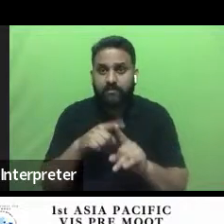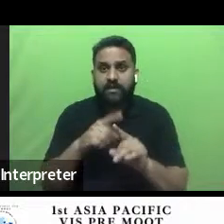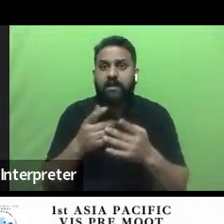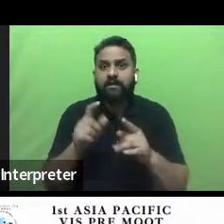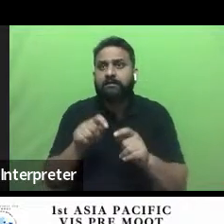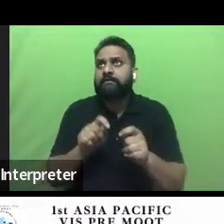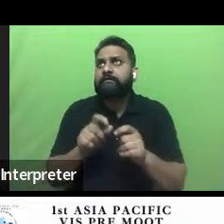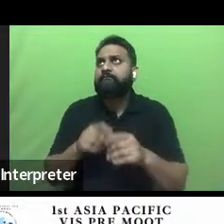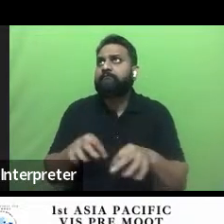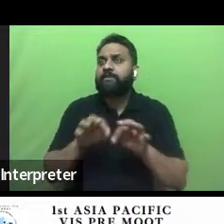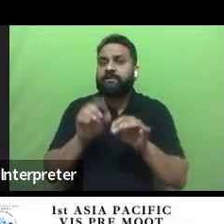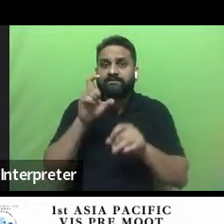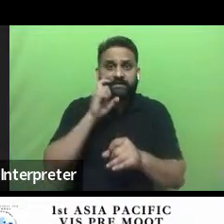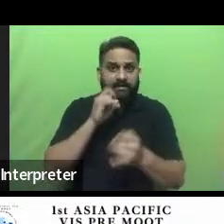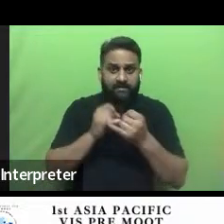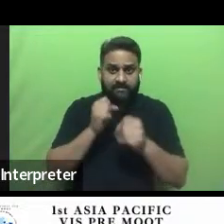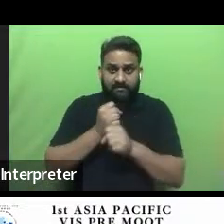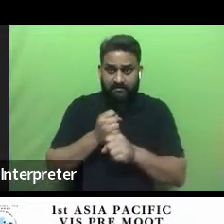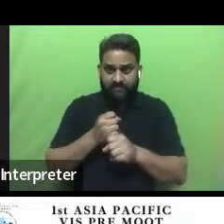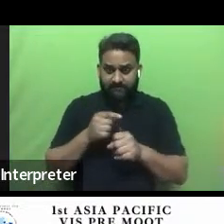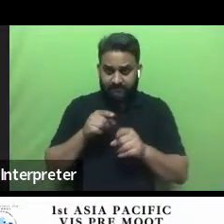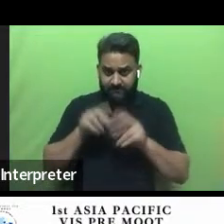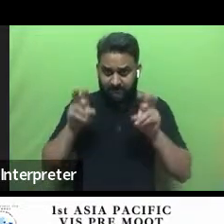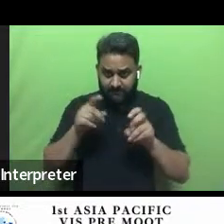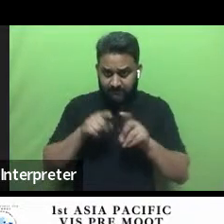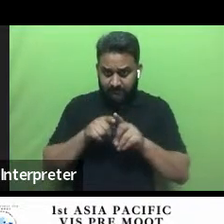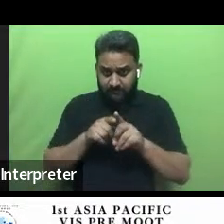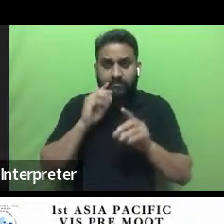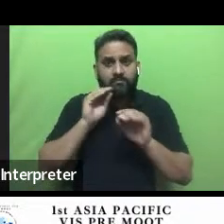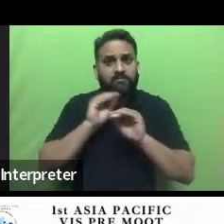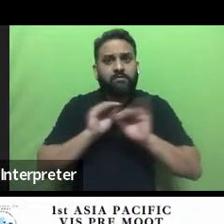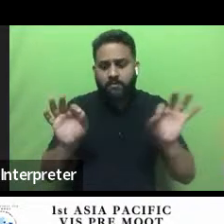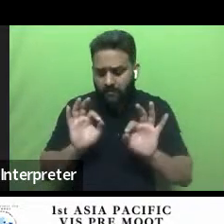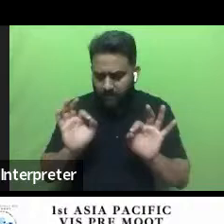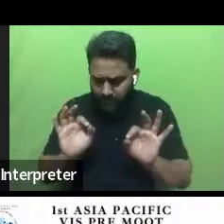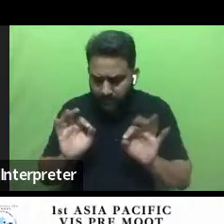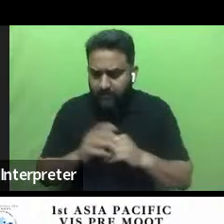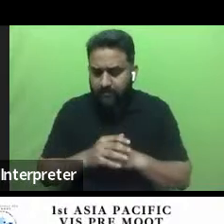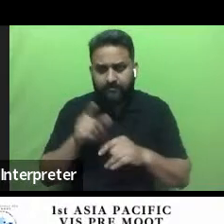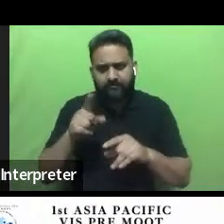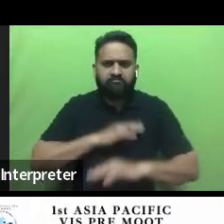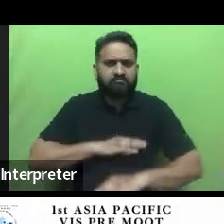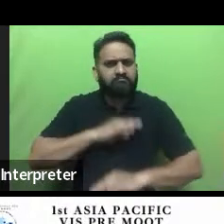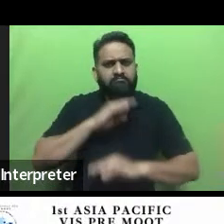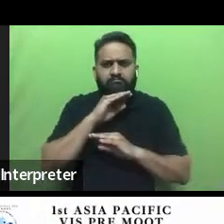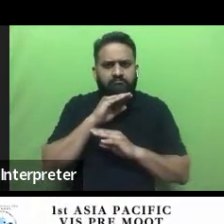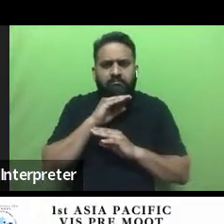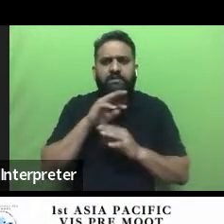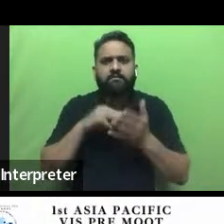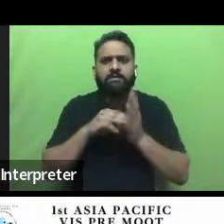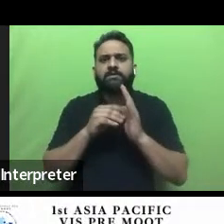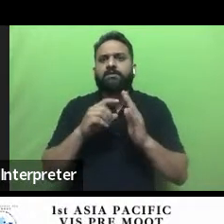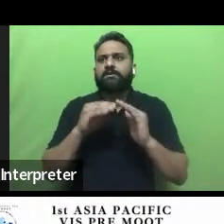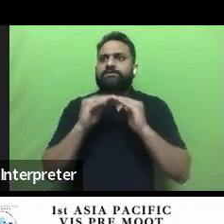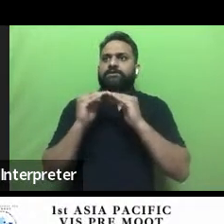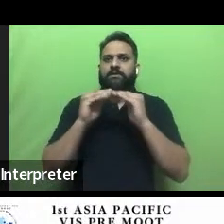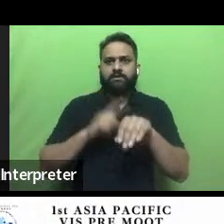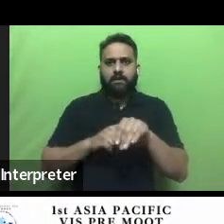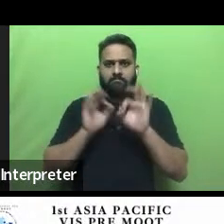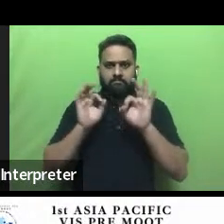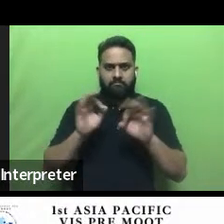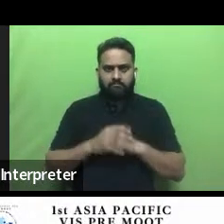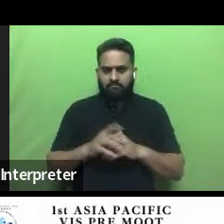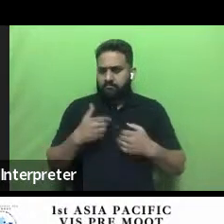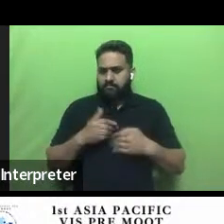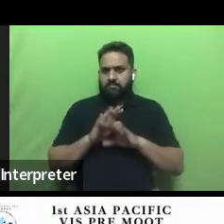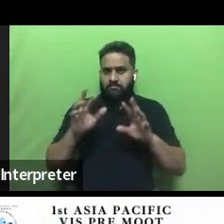in the CISG, her having been orally informed of this change is sufficient for the standard terms to have been included. I hope that answers